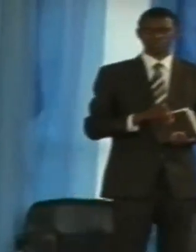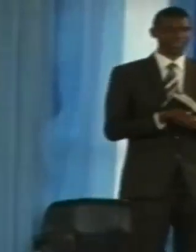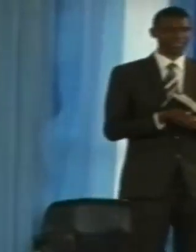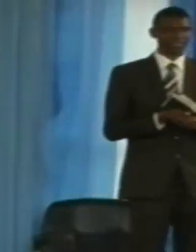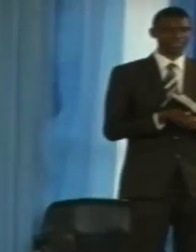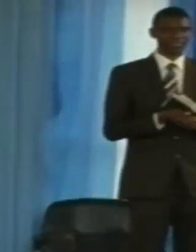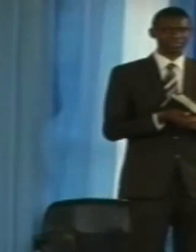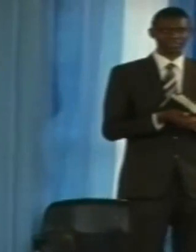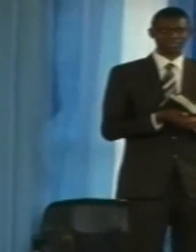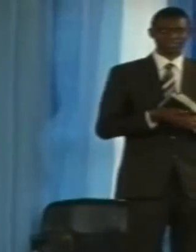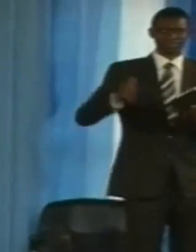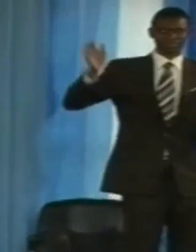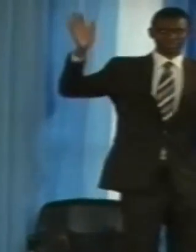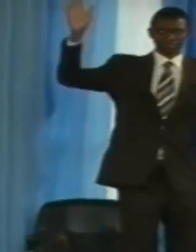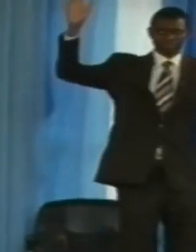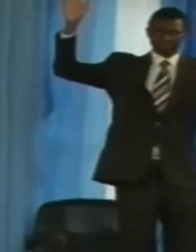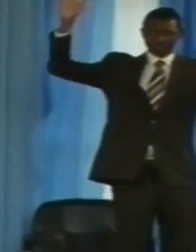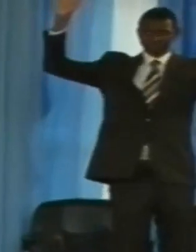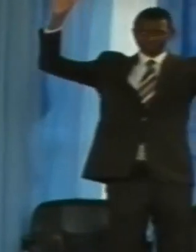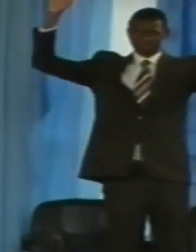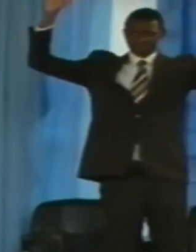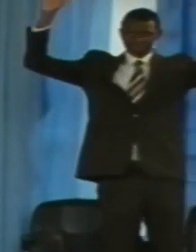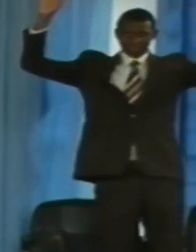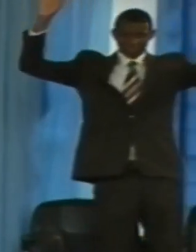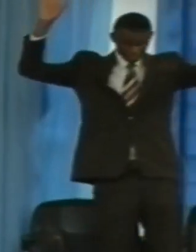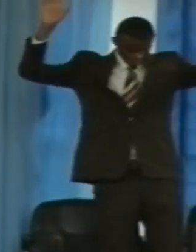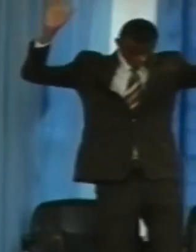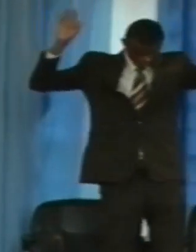miraculous. Raise up that hand.